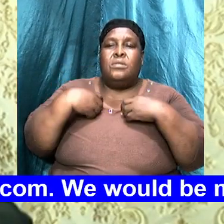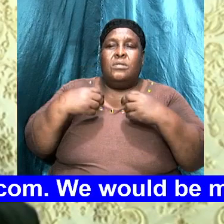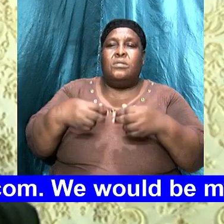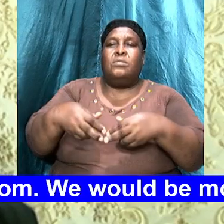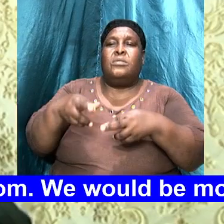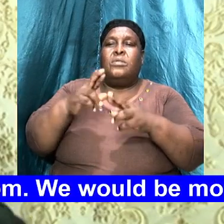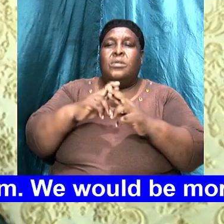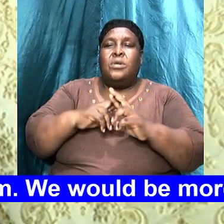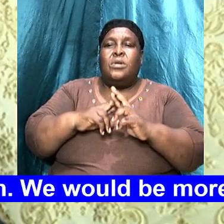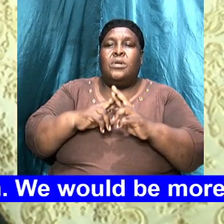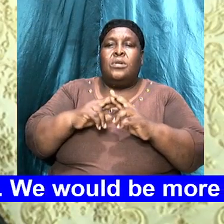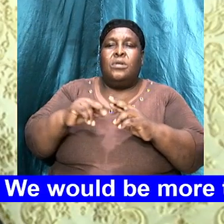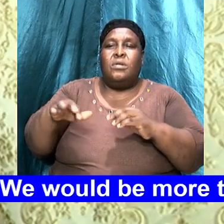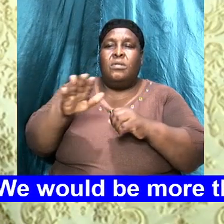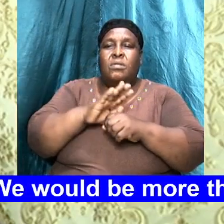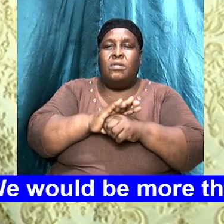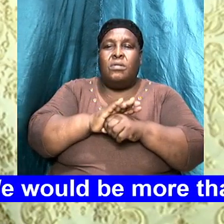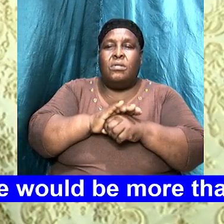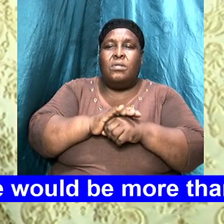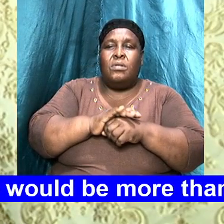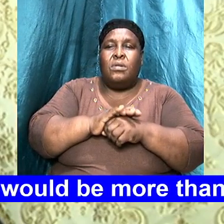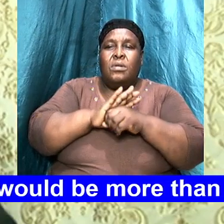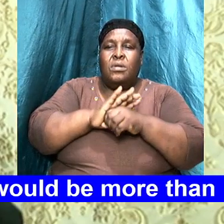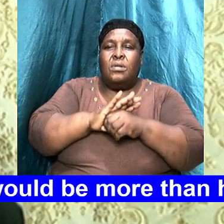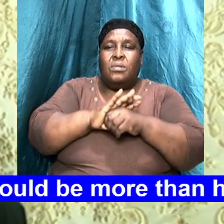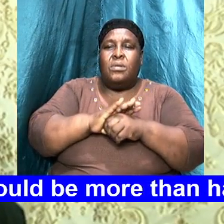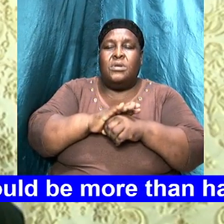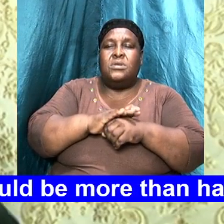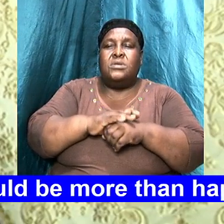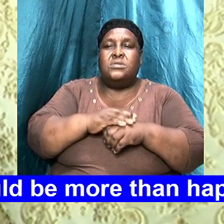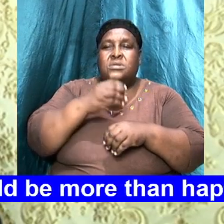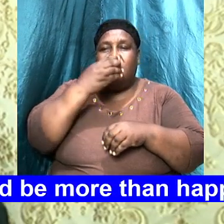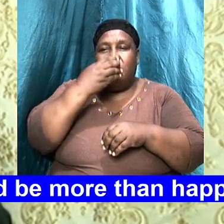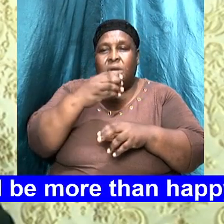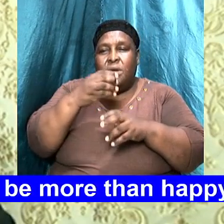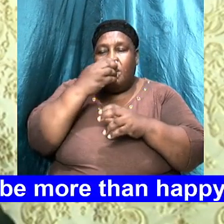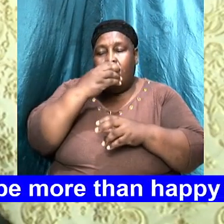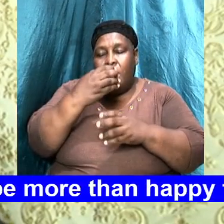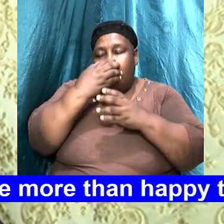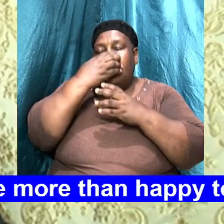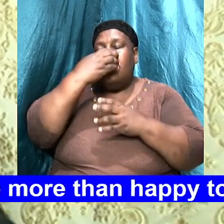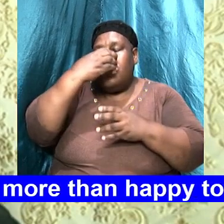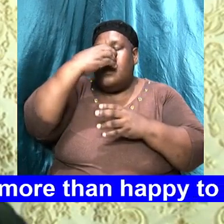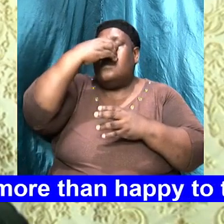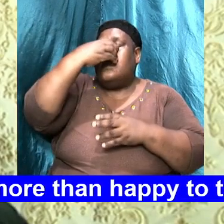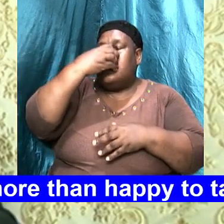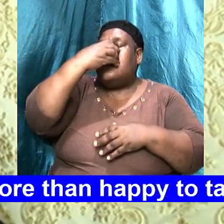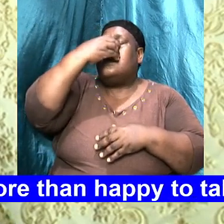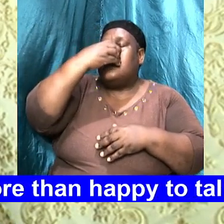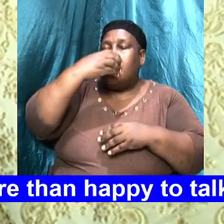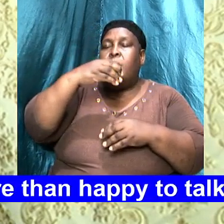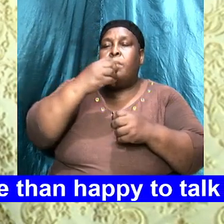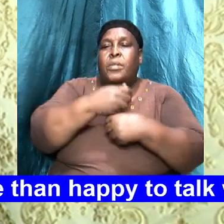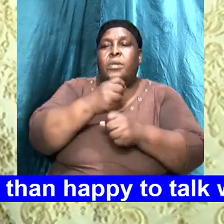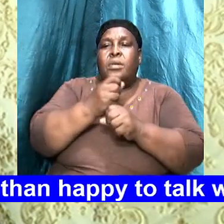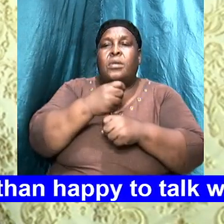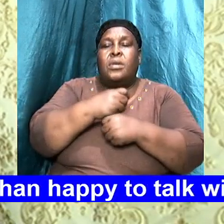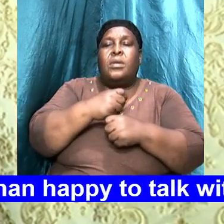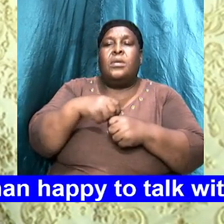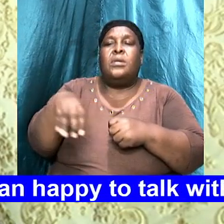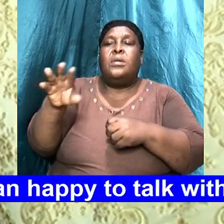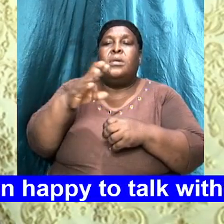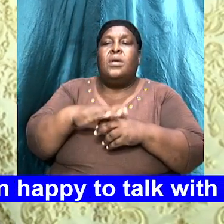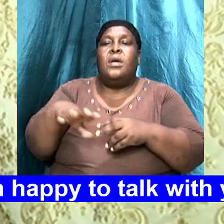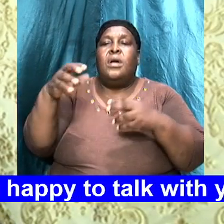that you will increase that oxygen level God to normalcy amen and that you will cause him Jesus to have